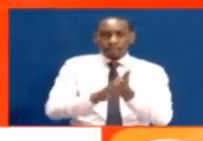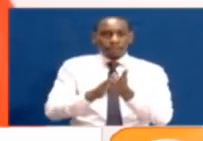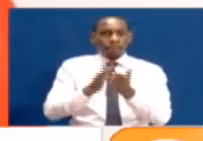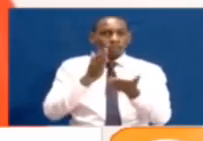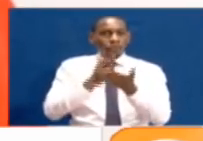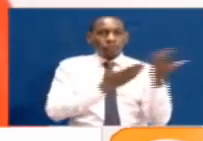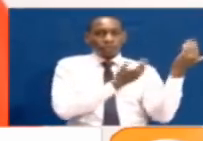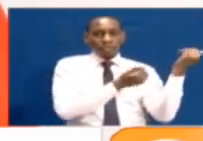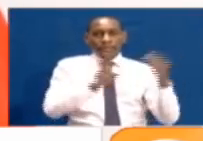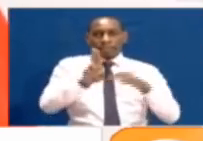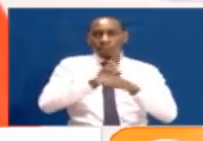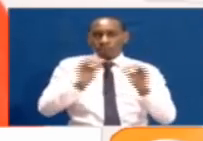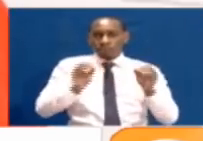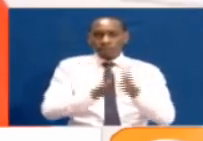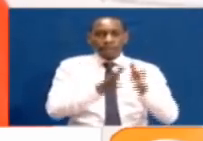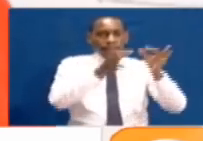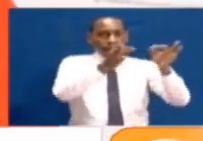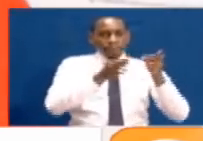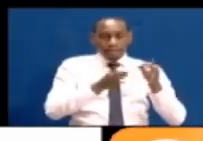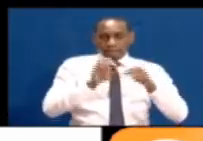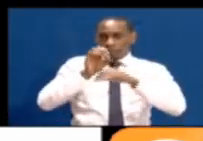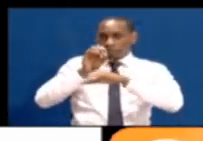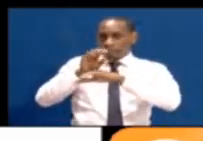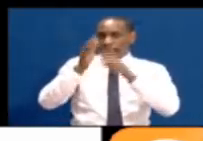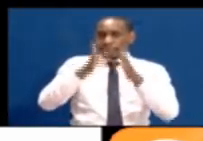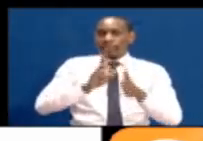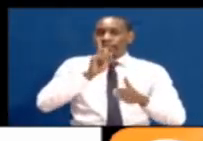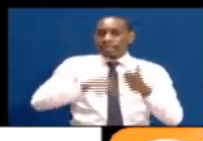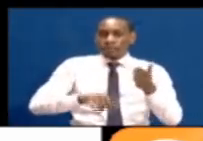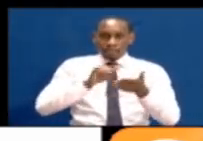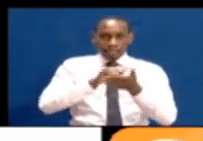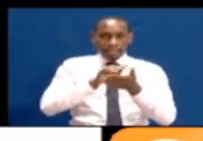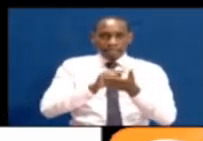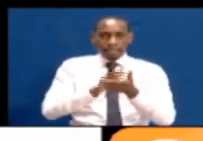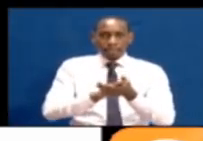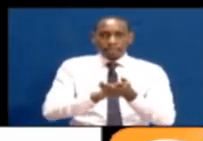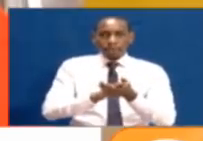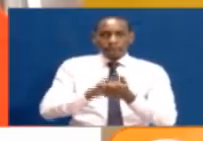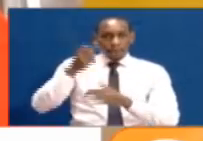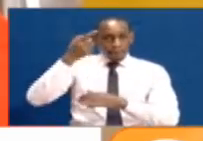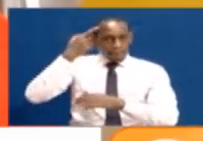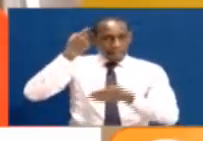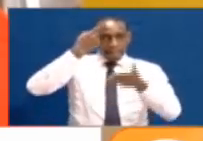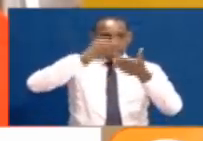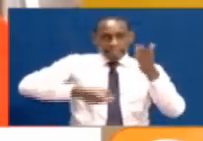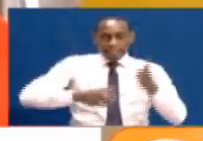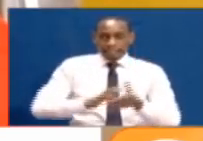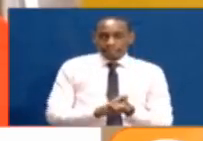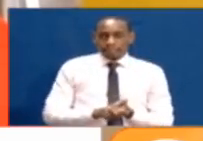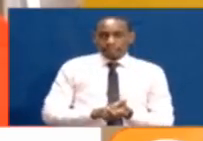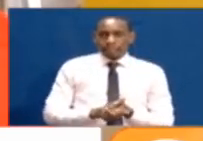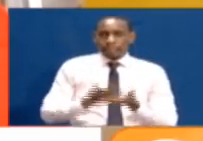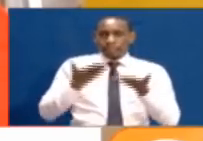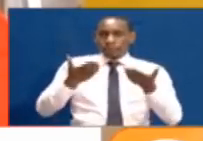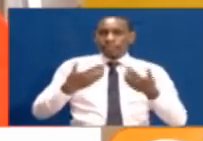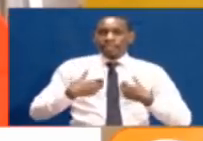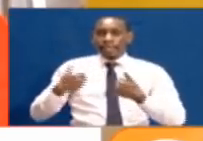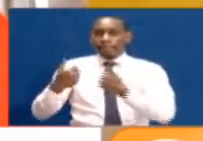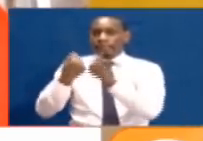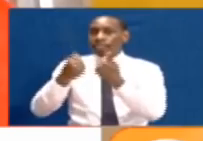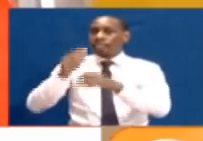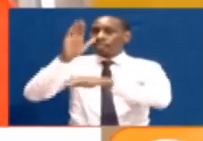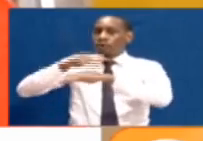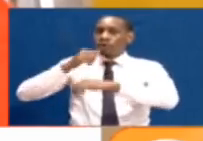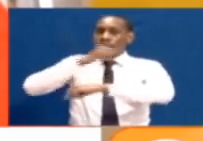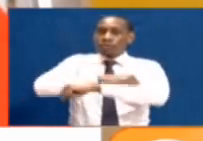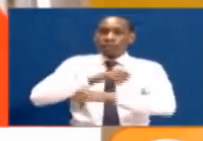expense is what financial gurus have coined the so-called black tax. Nowadays, emergencies happen. You're called to school, your